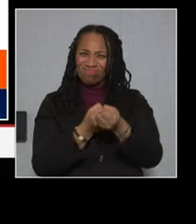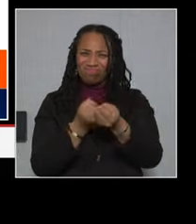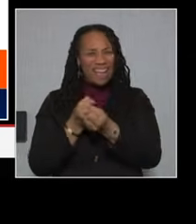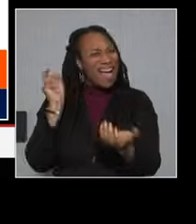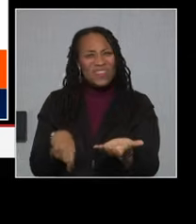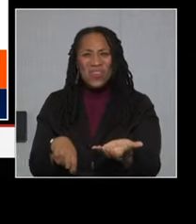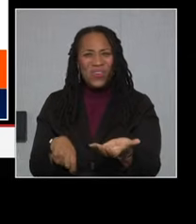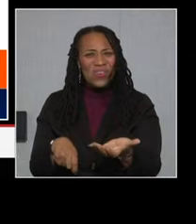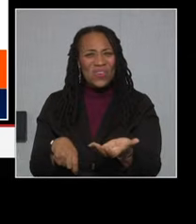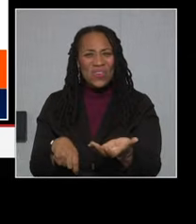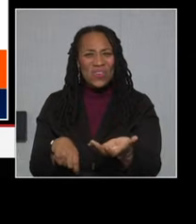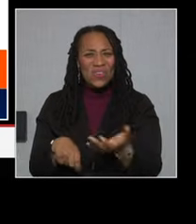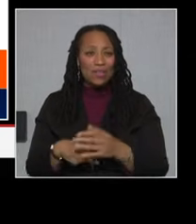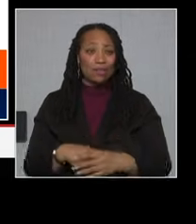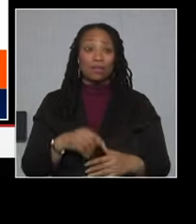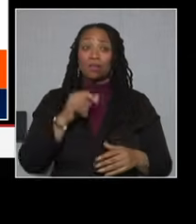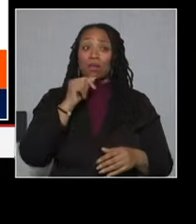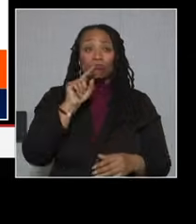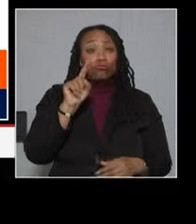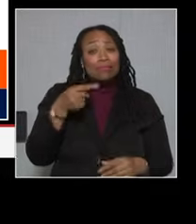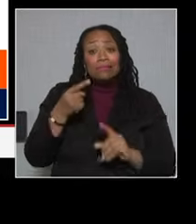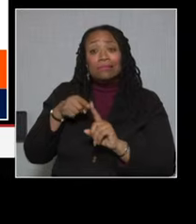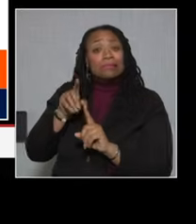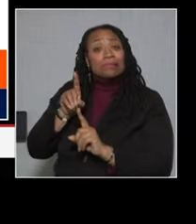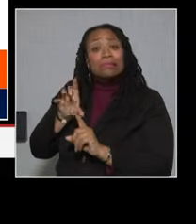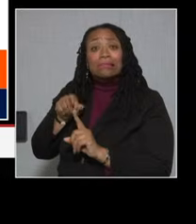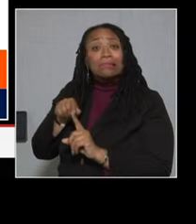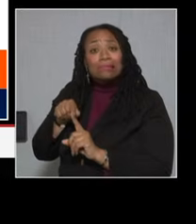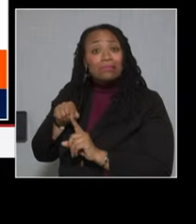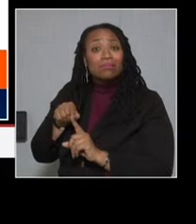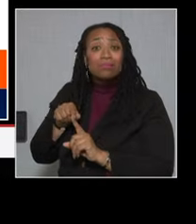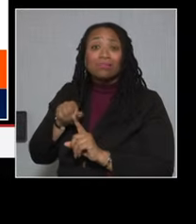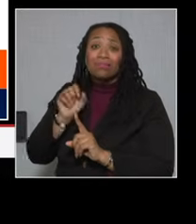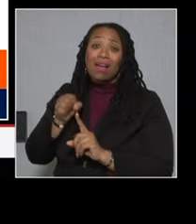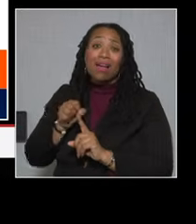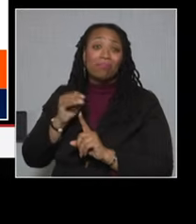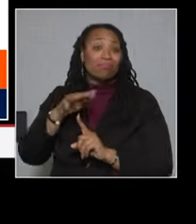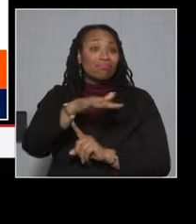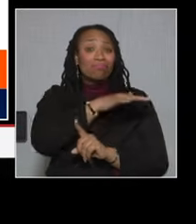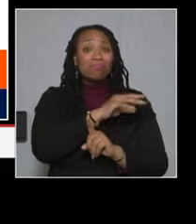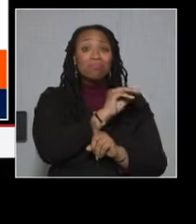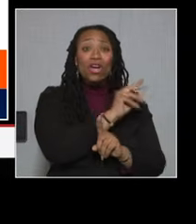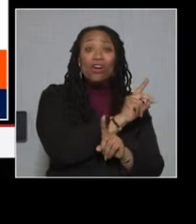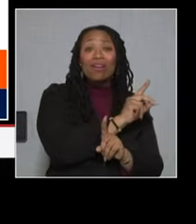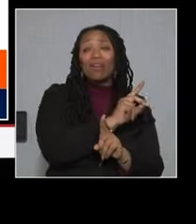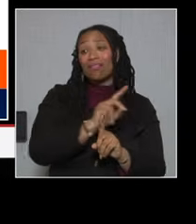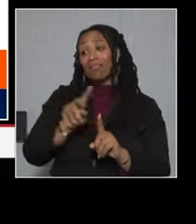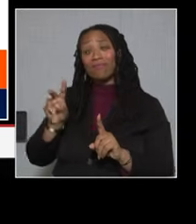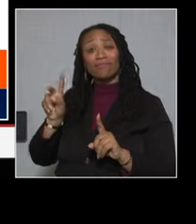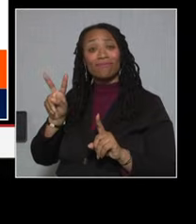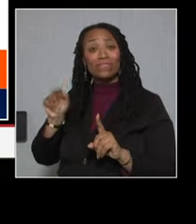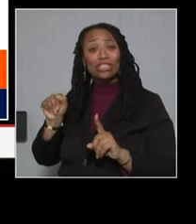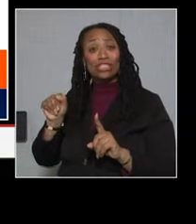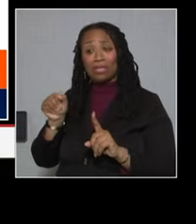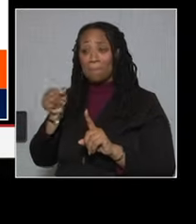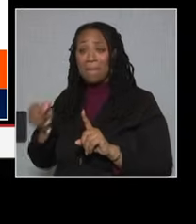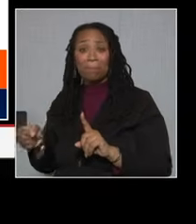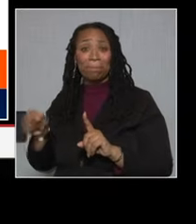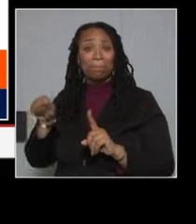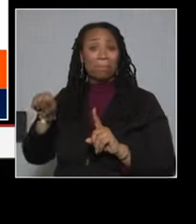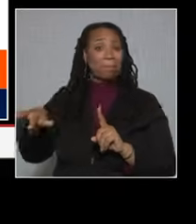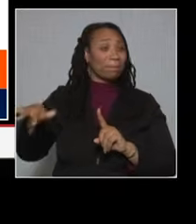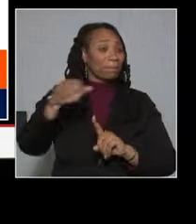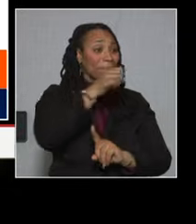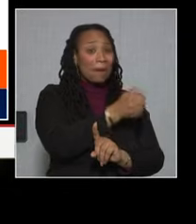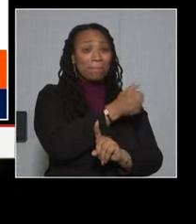regional problem. The labor market is regional, and we were able to provide a leadership role in the region with Maryland